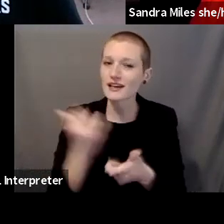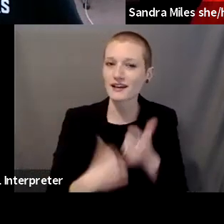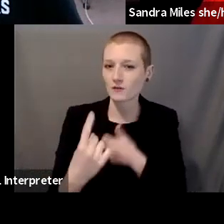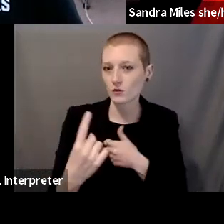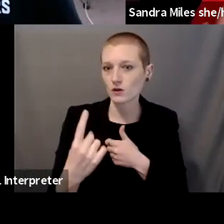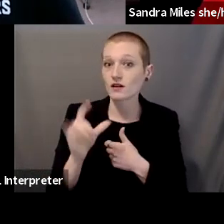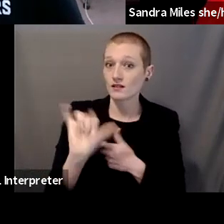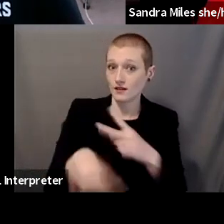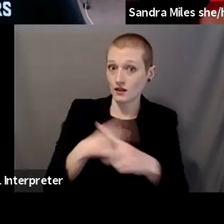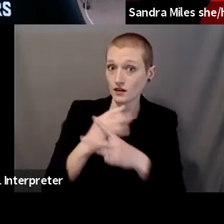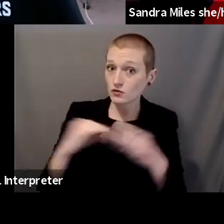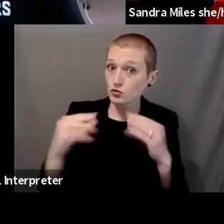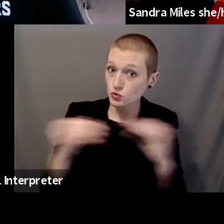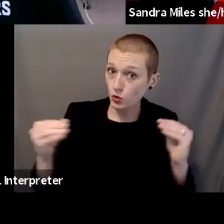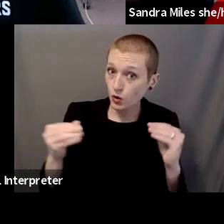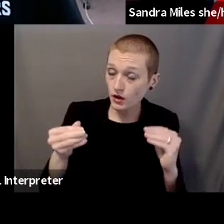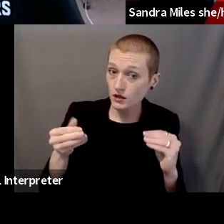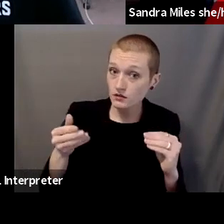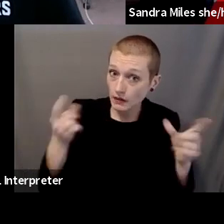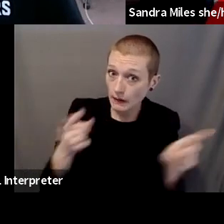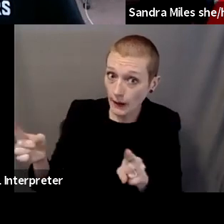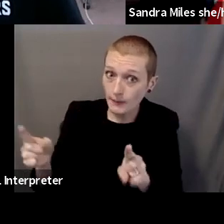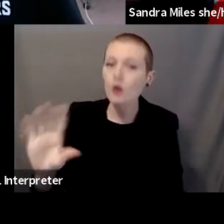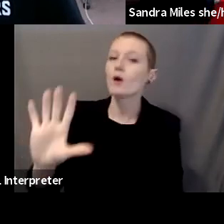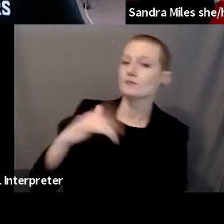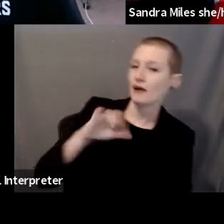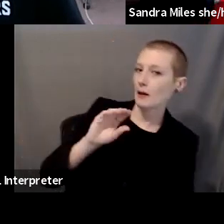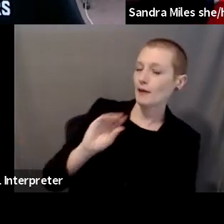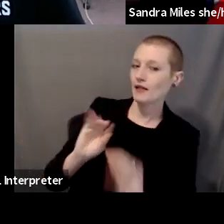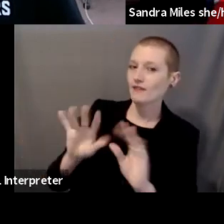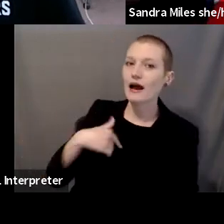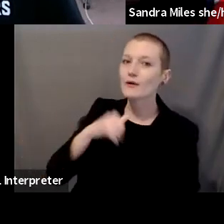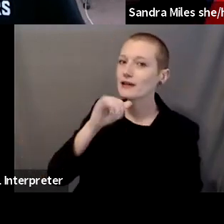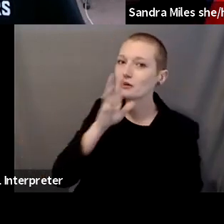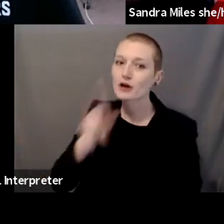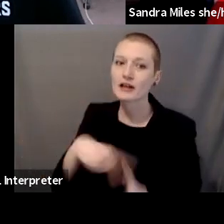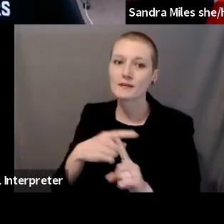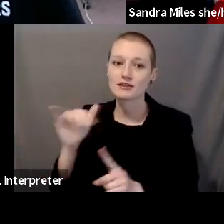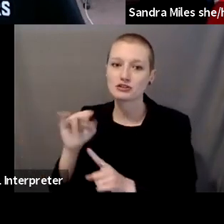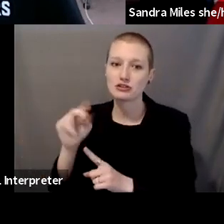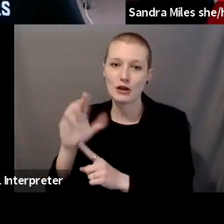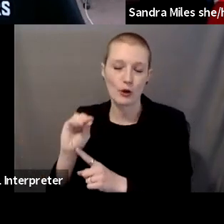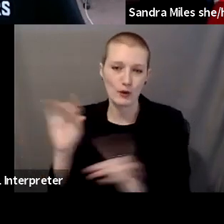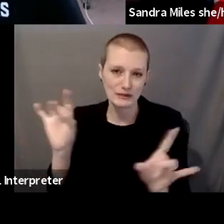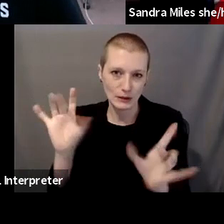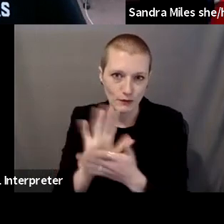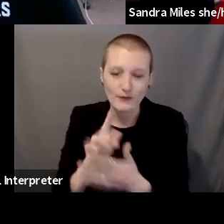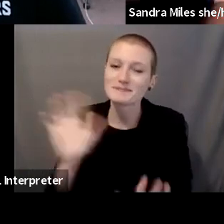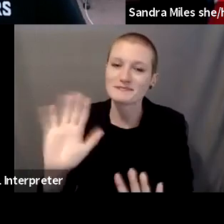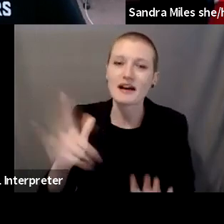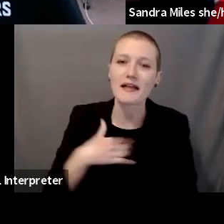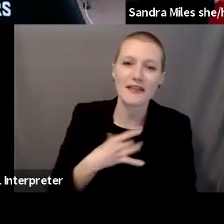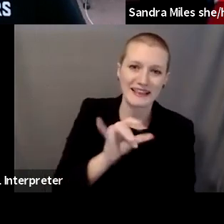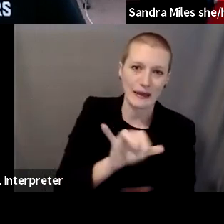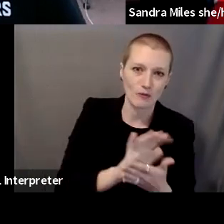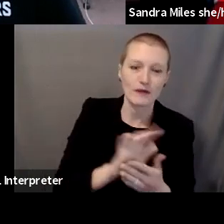did exist. Oh, let me clarify. I'm sorry, I was not referring to Django as a terrible movie. I actually like Django. I was talking about Malcolm and Marie.